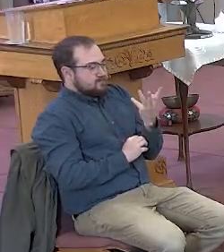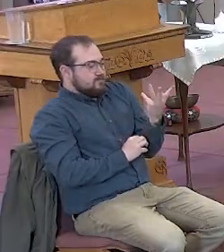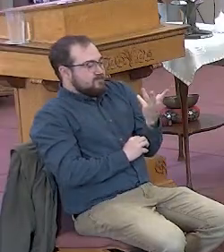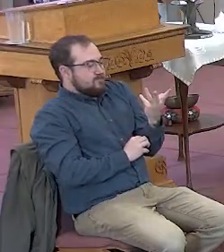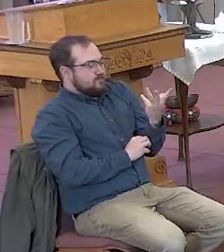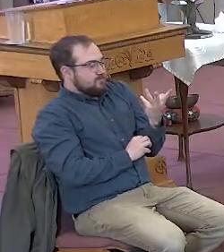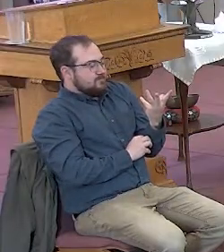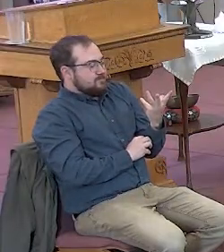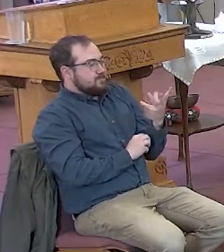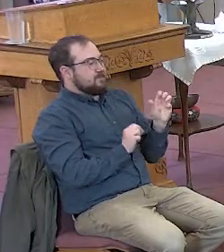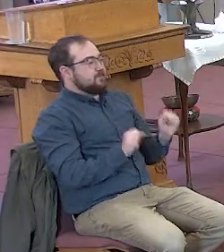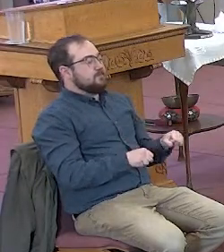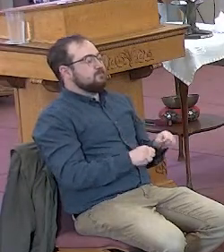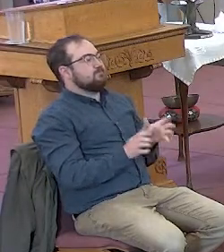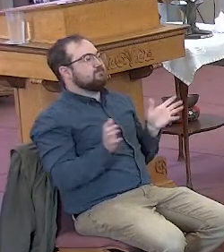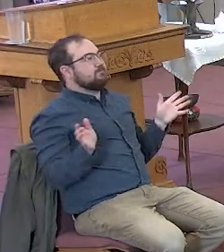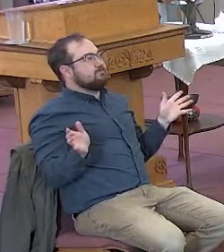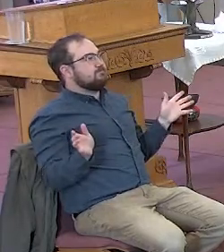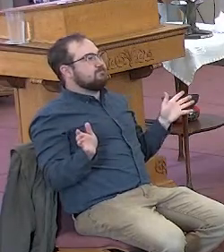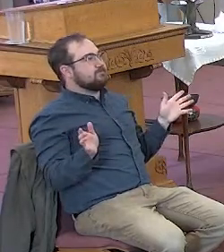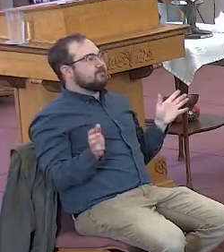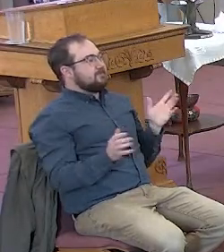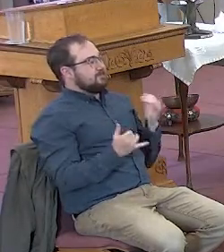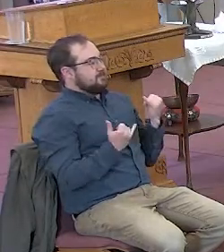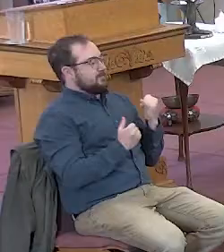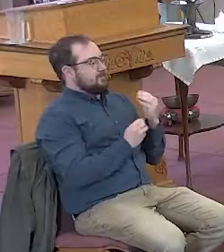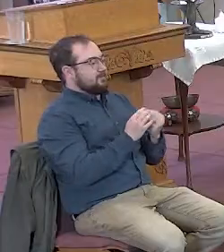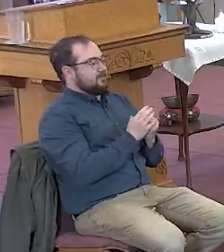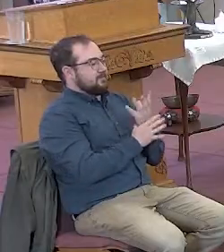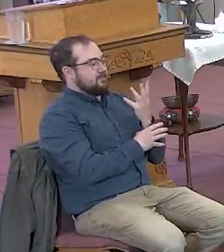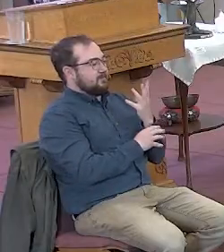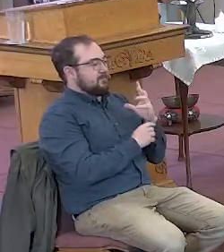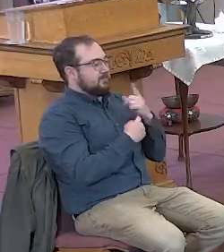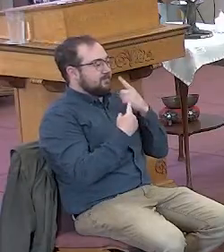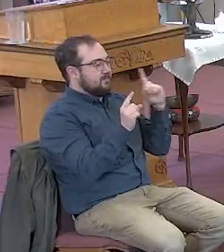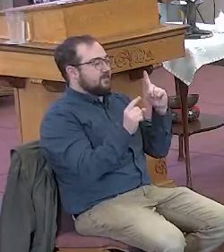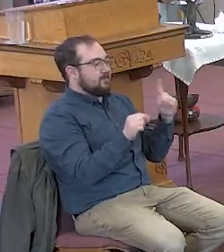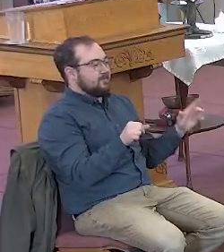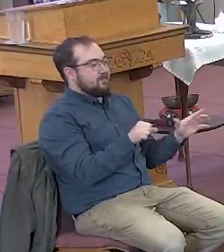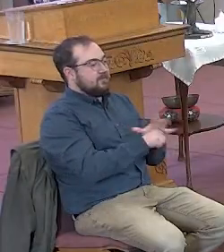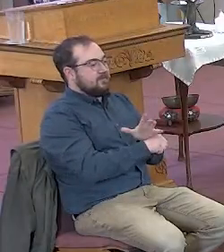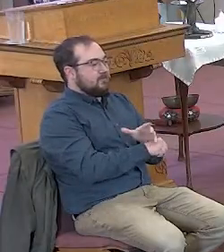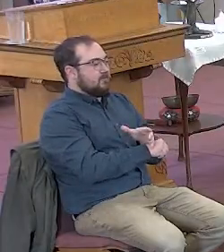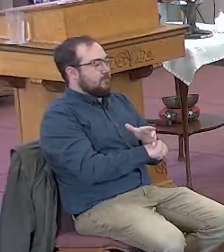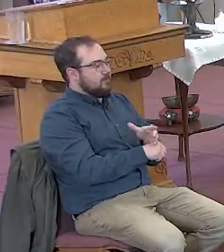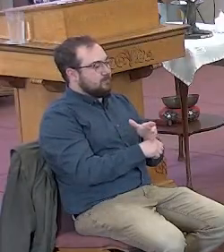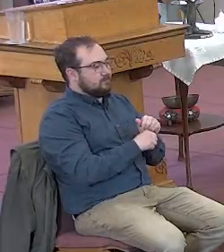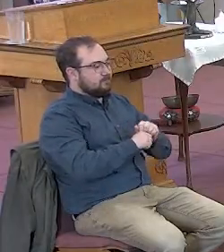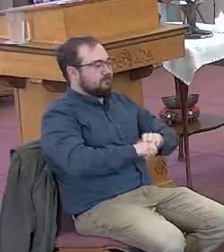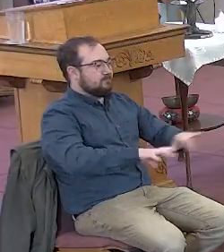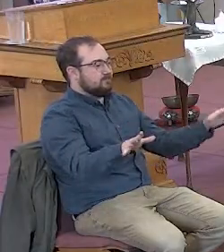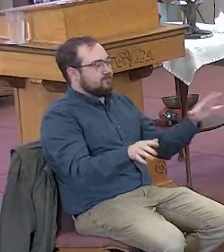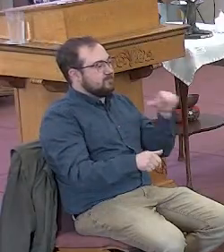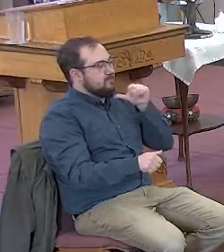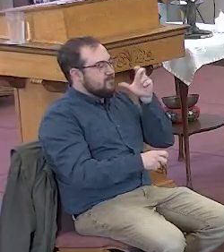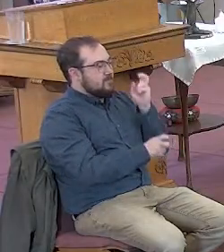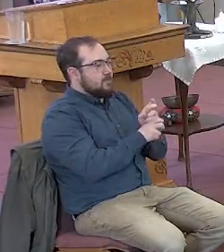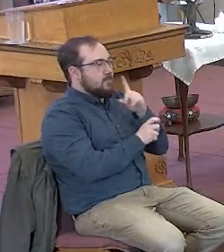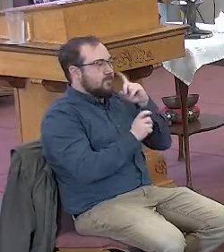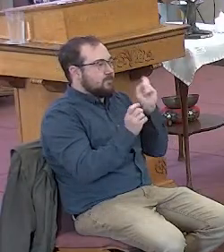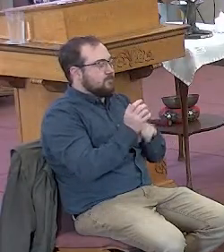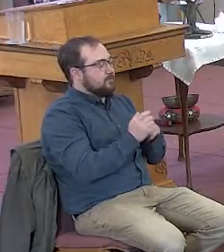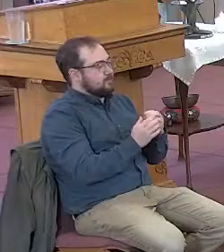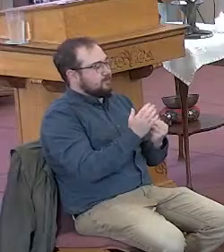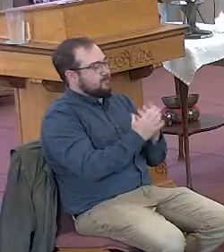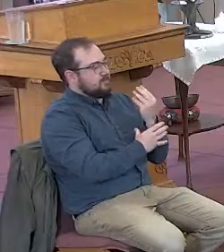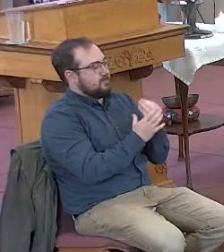as she could. Now that spring has finally arrived in full force, It is not hard to notice flowers